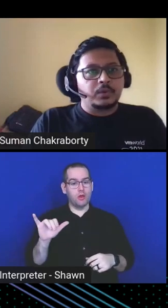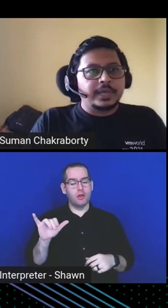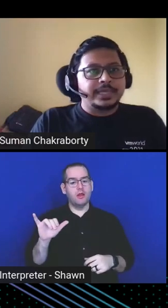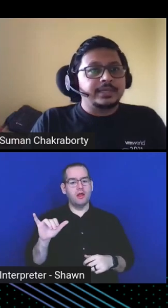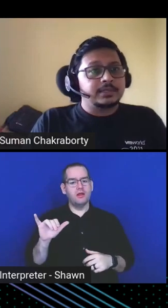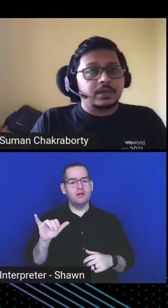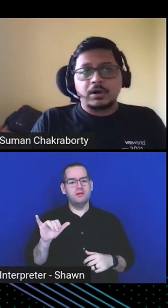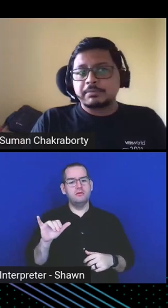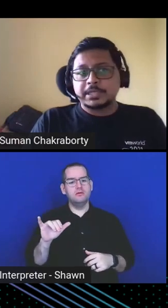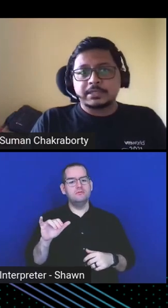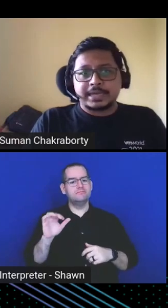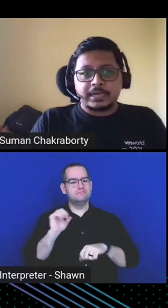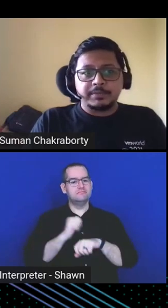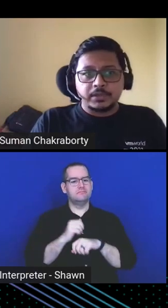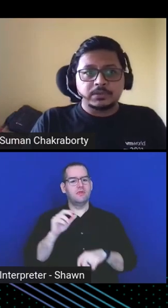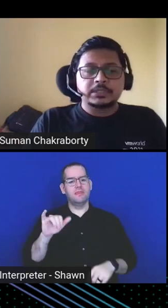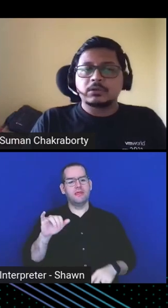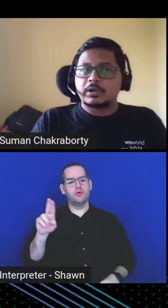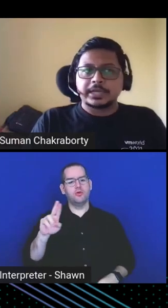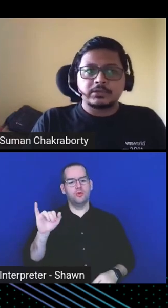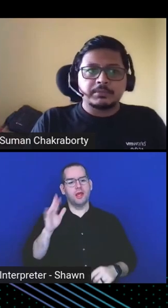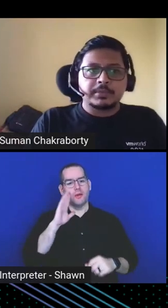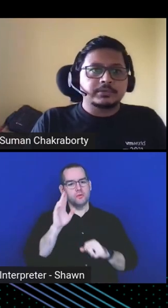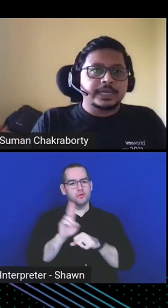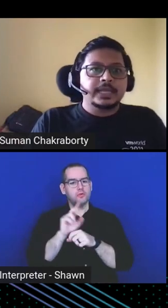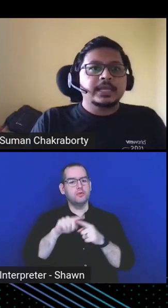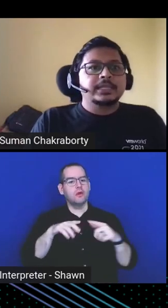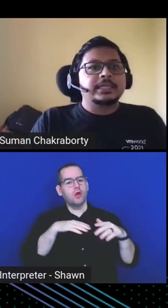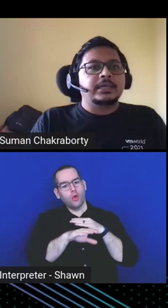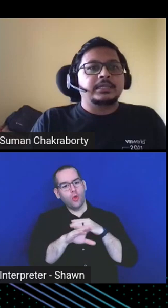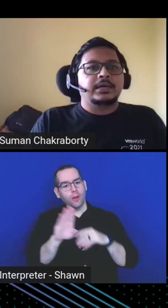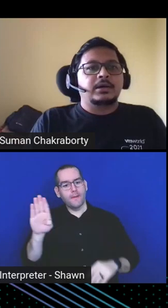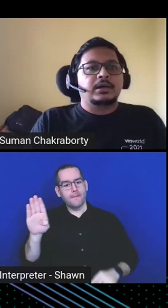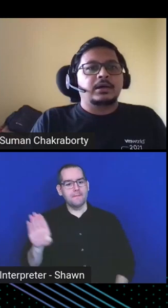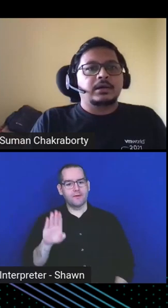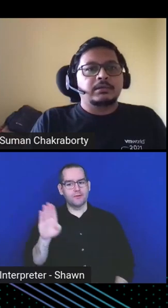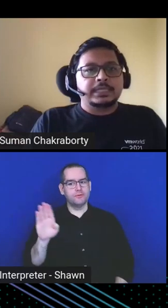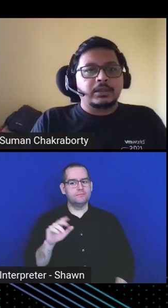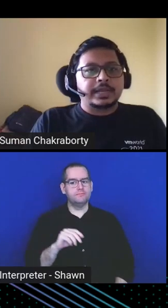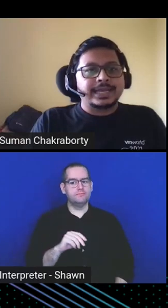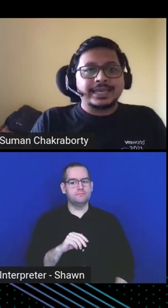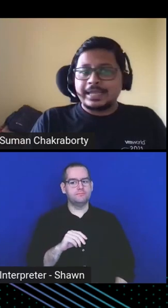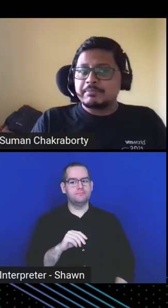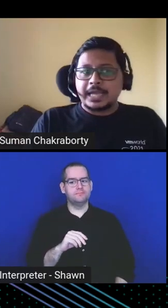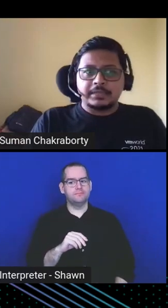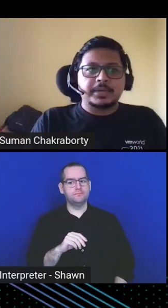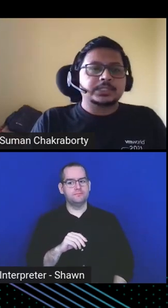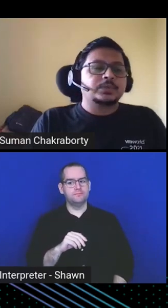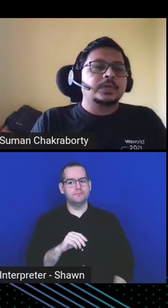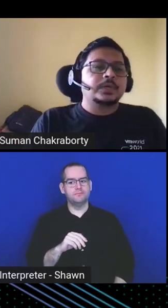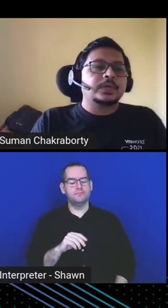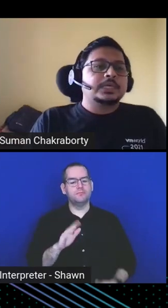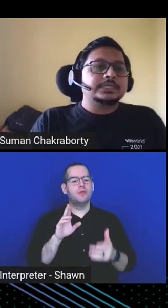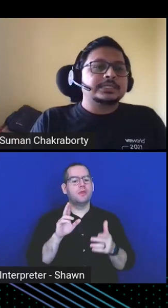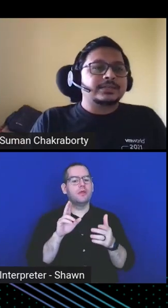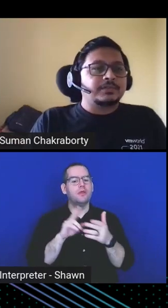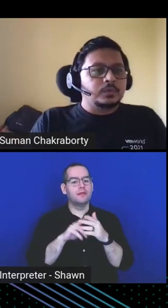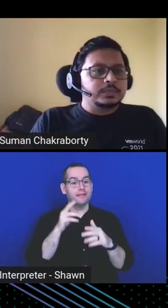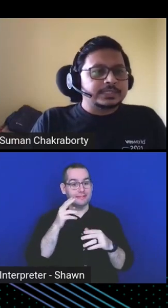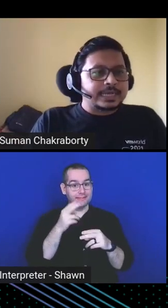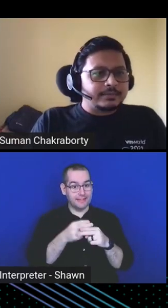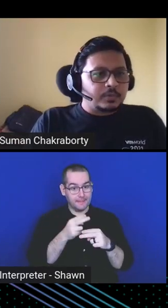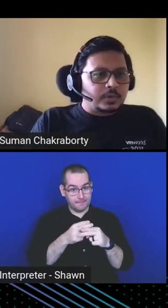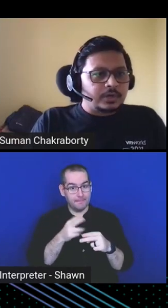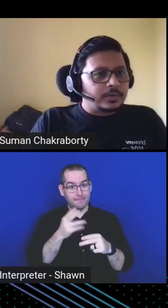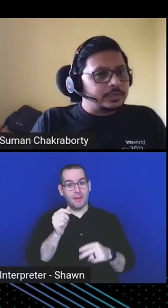server UI here, the auth method that I'll be using to log into the boundary, the login name and the password. What are the set of